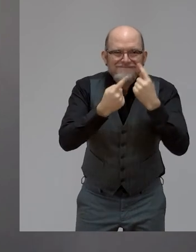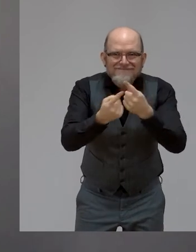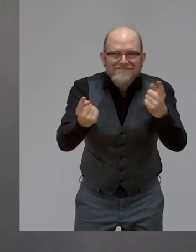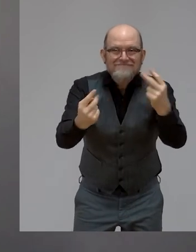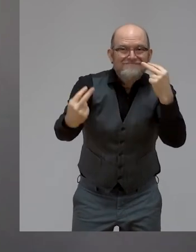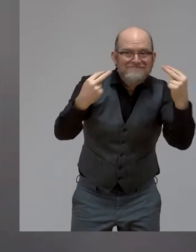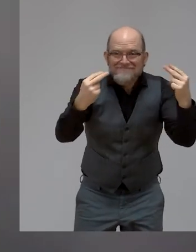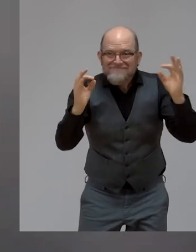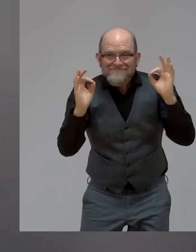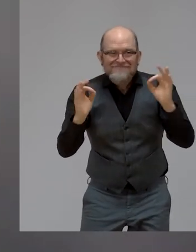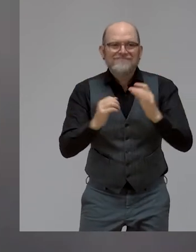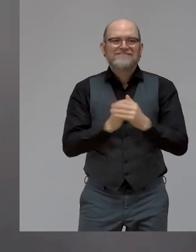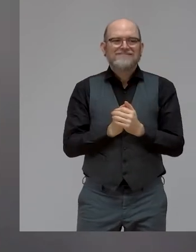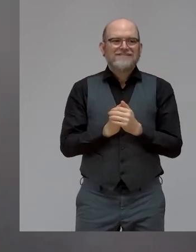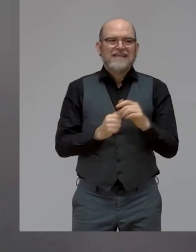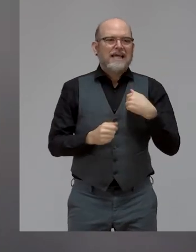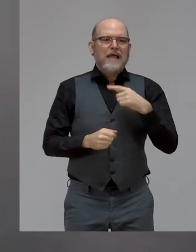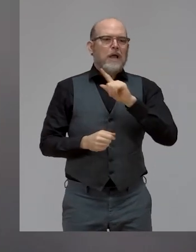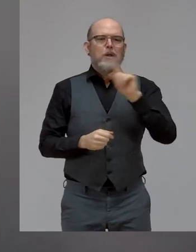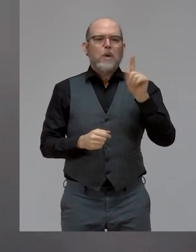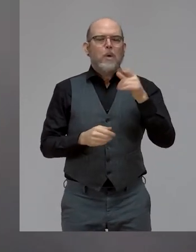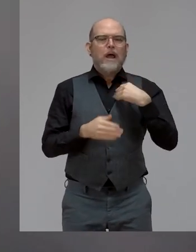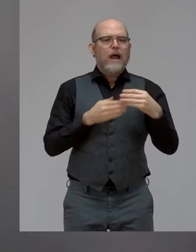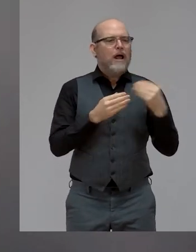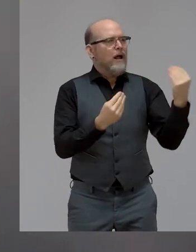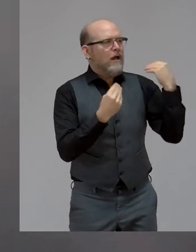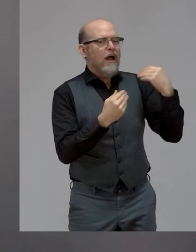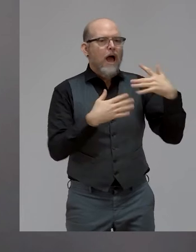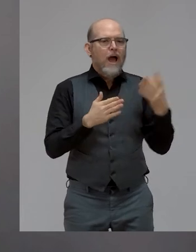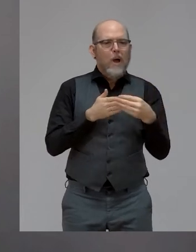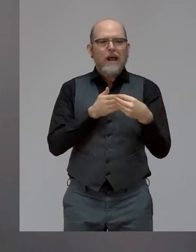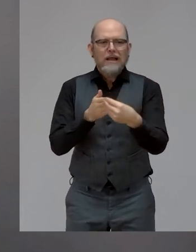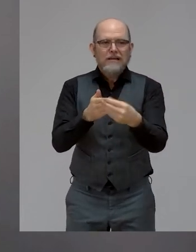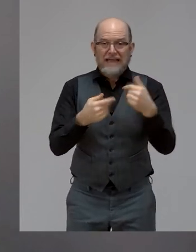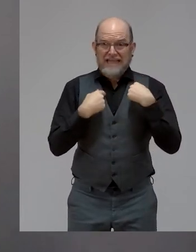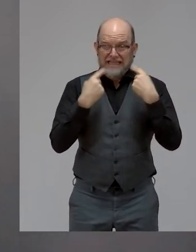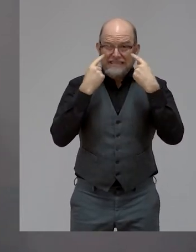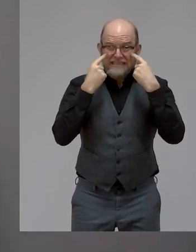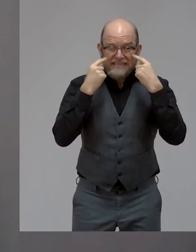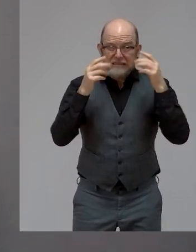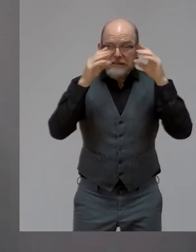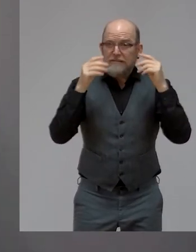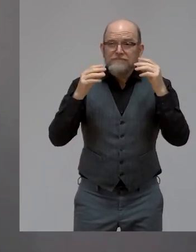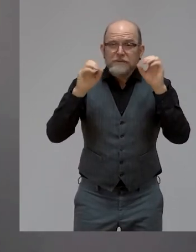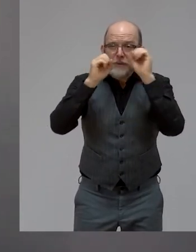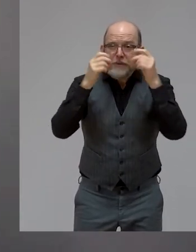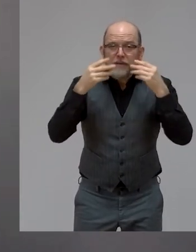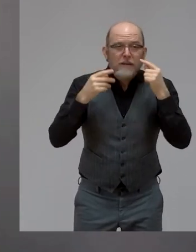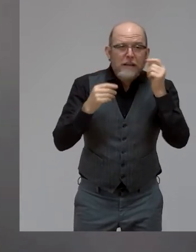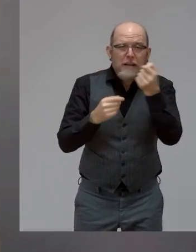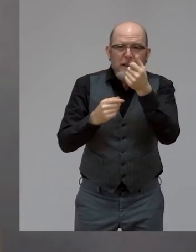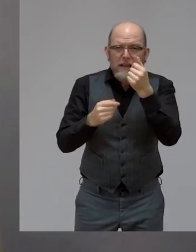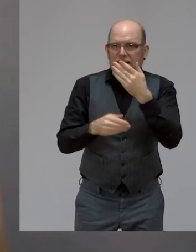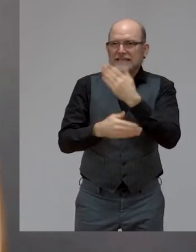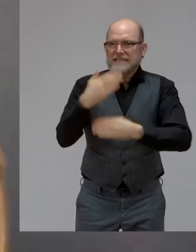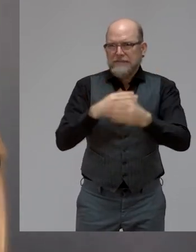People say I don't need an introduction, but for those of you who are visually impaired like I am, let me just describe to you a little